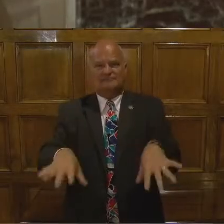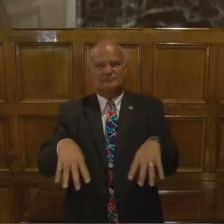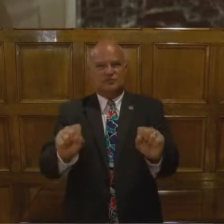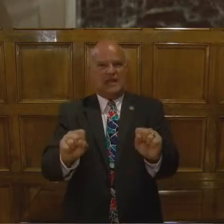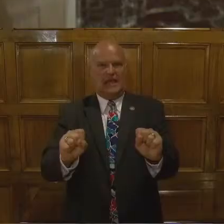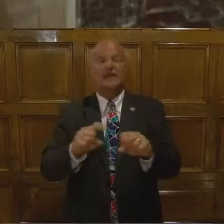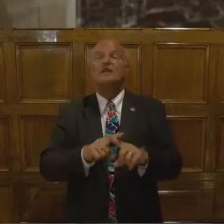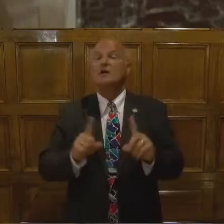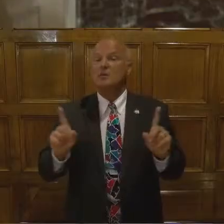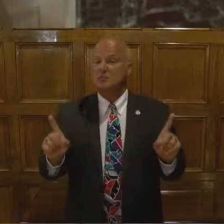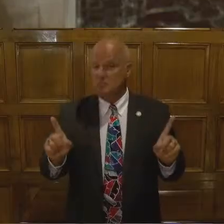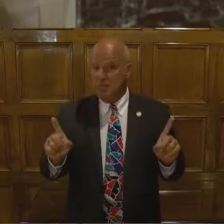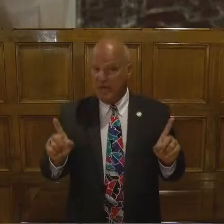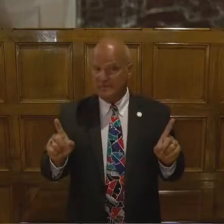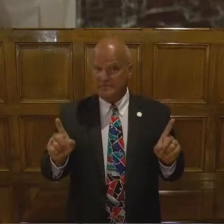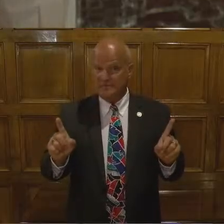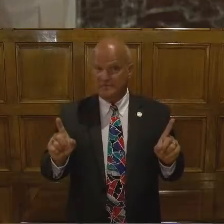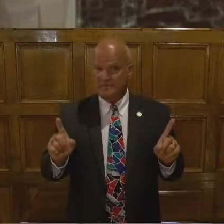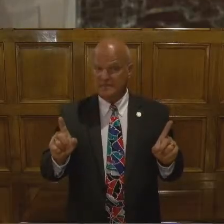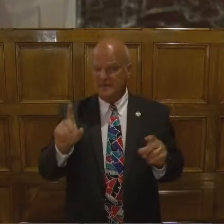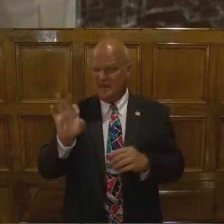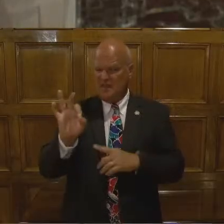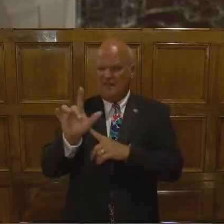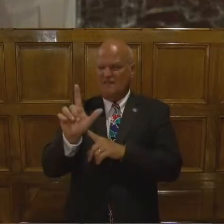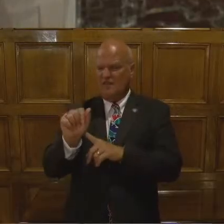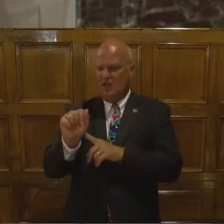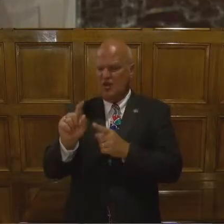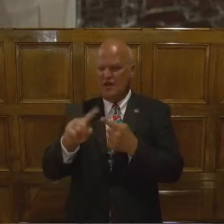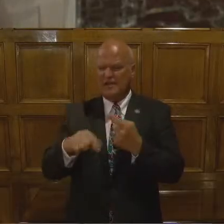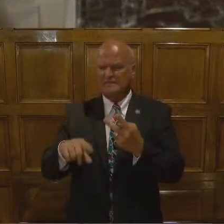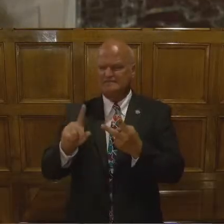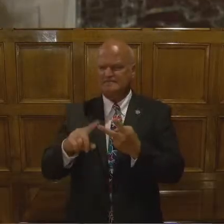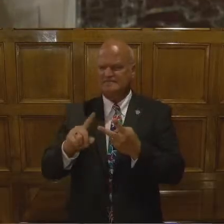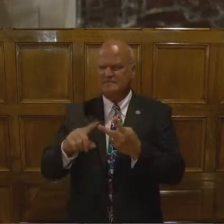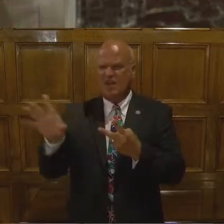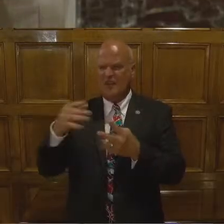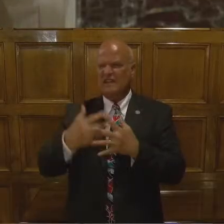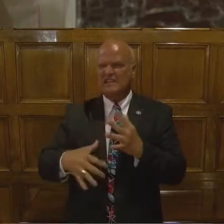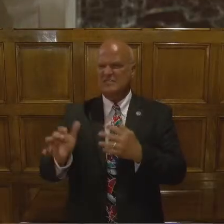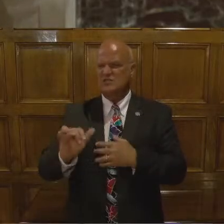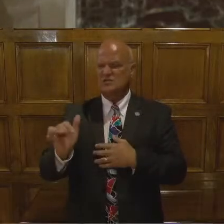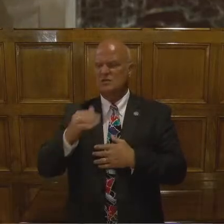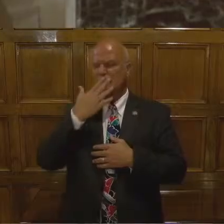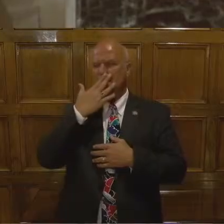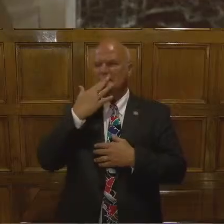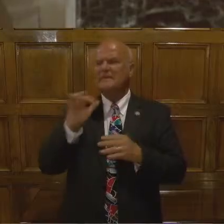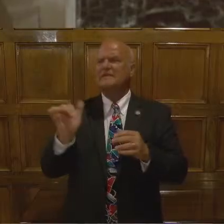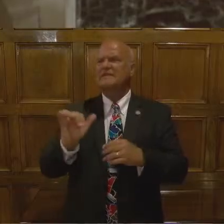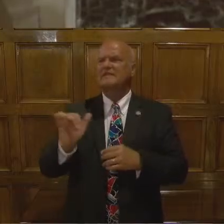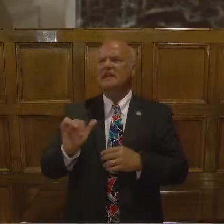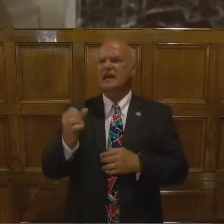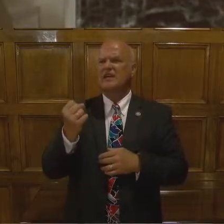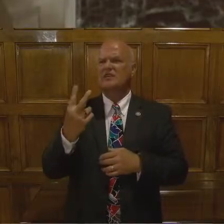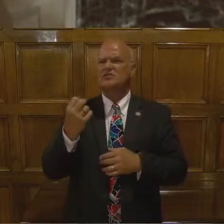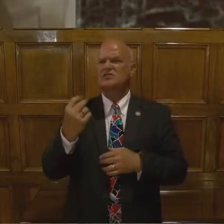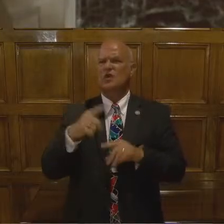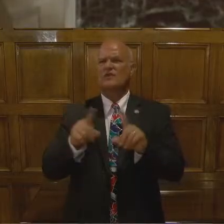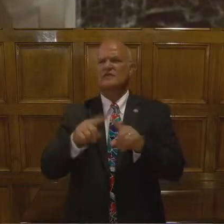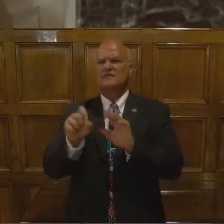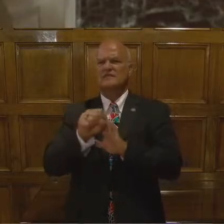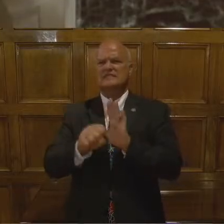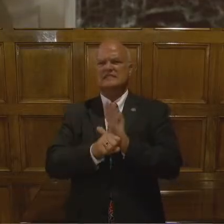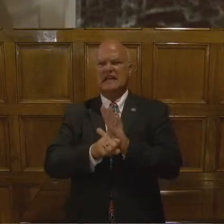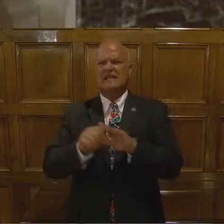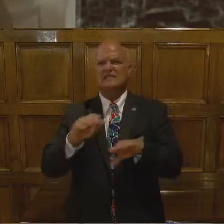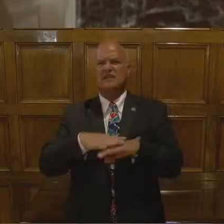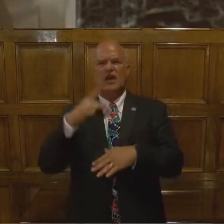taken, but Florida is on their list. It's like 12 different